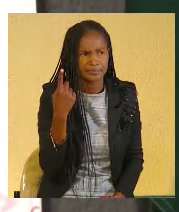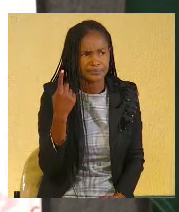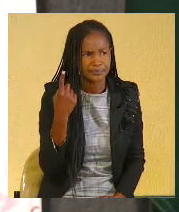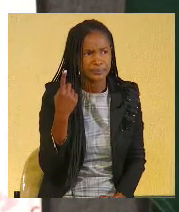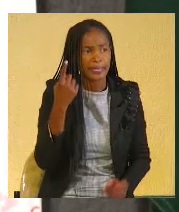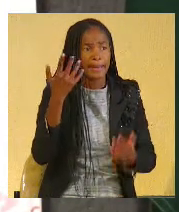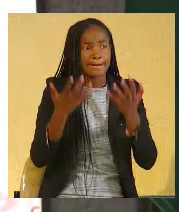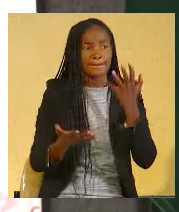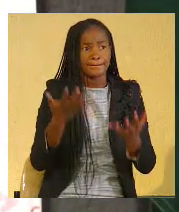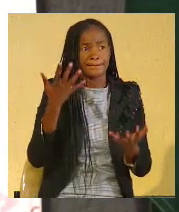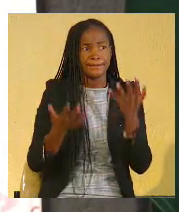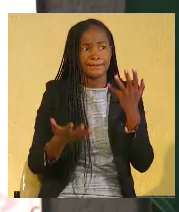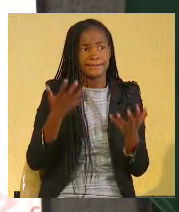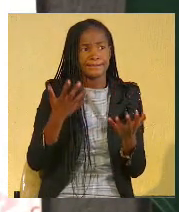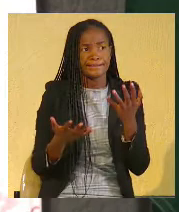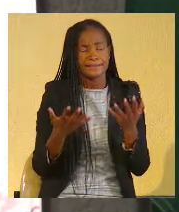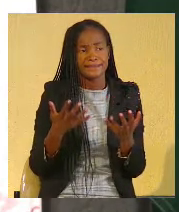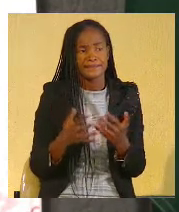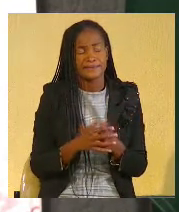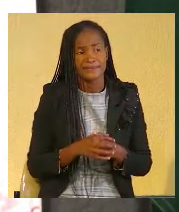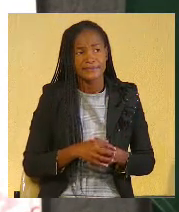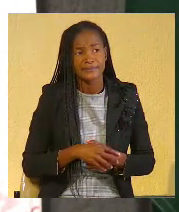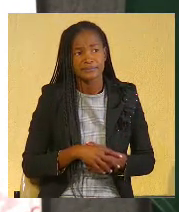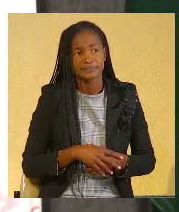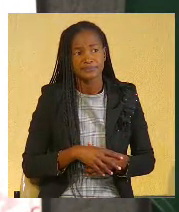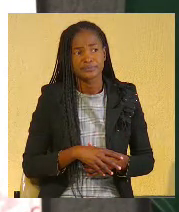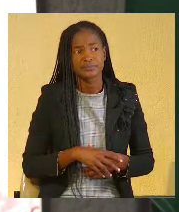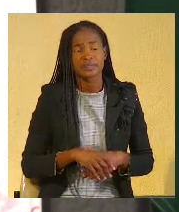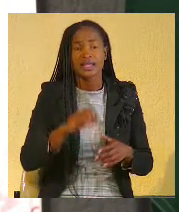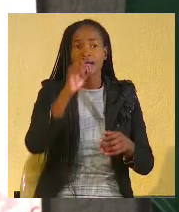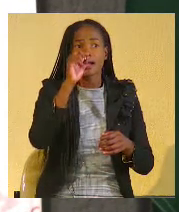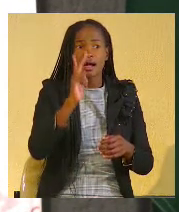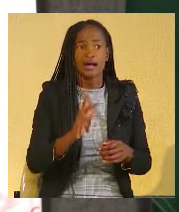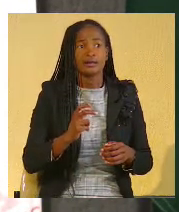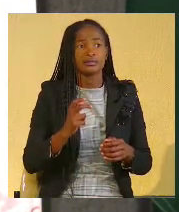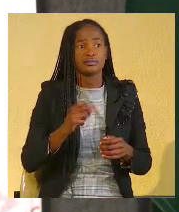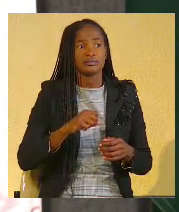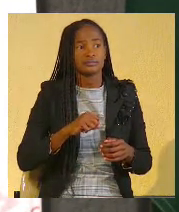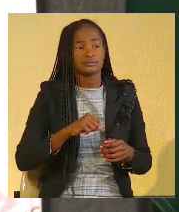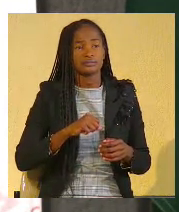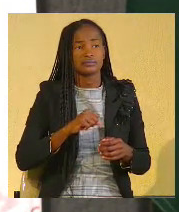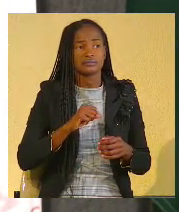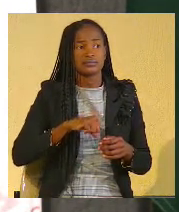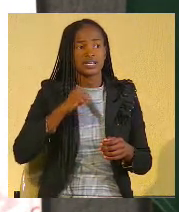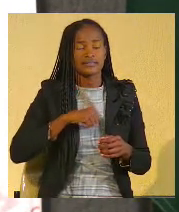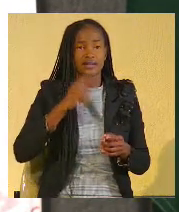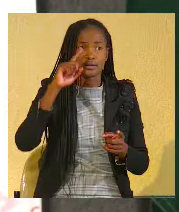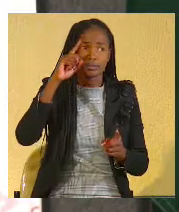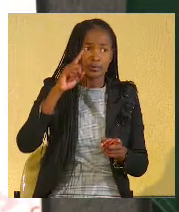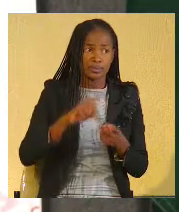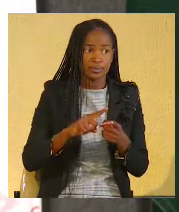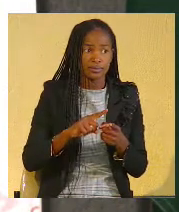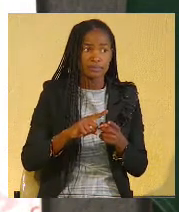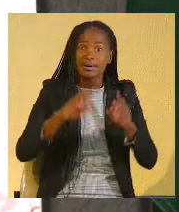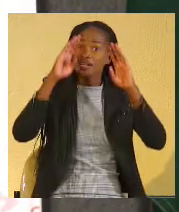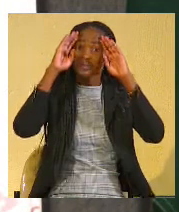a lack of, the number of cases may subside, but the possibility of a second